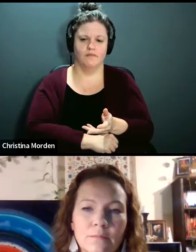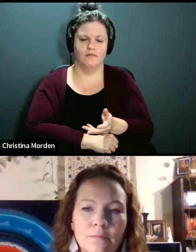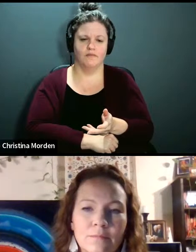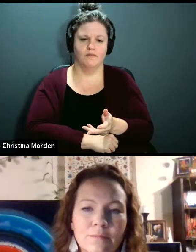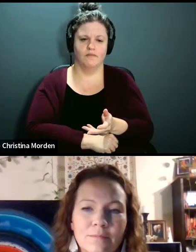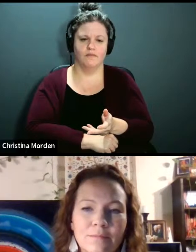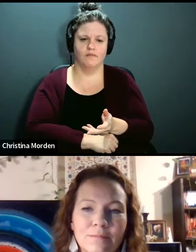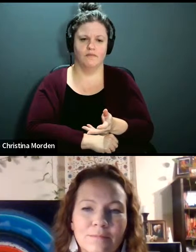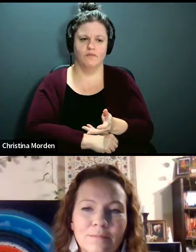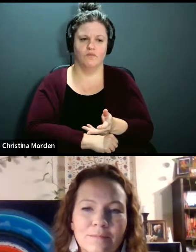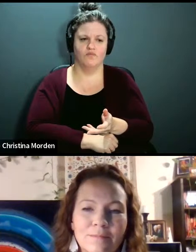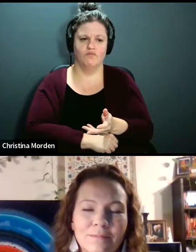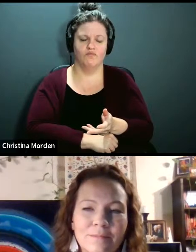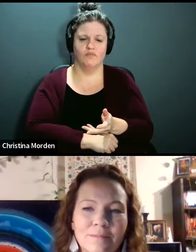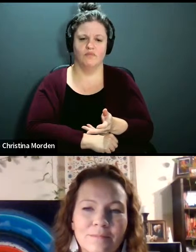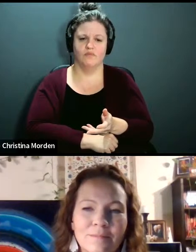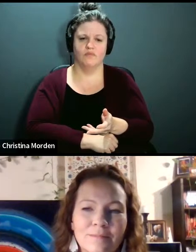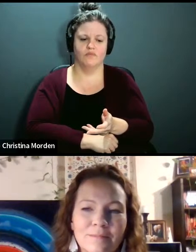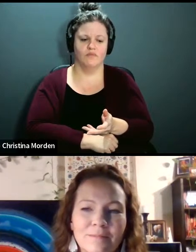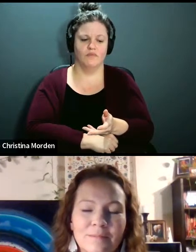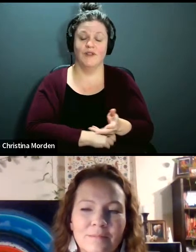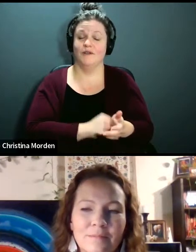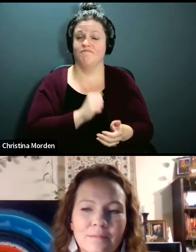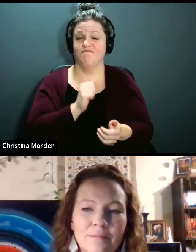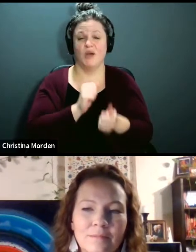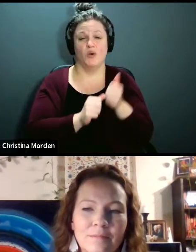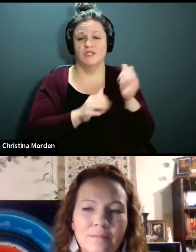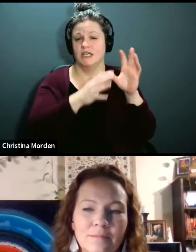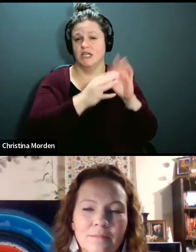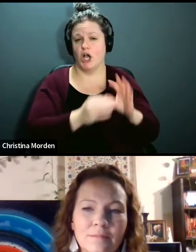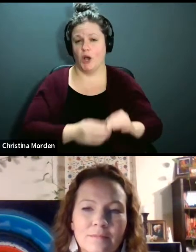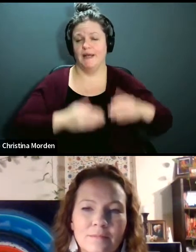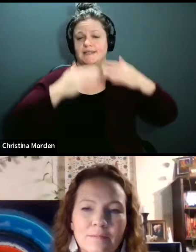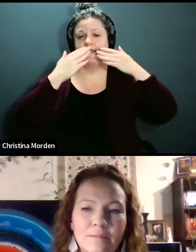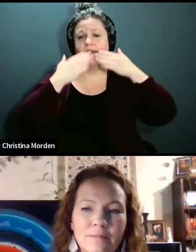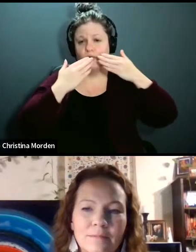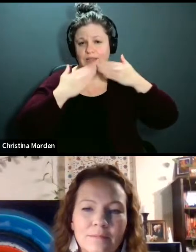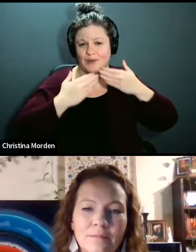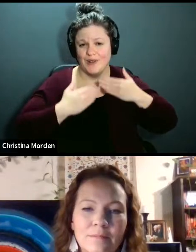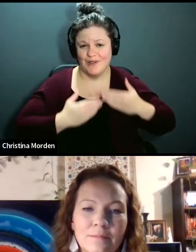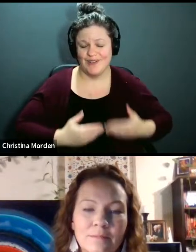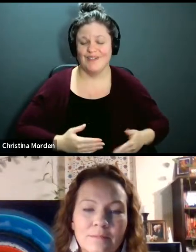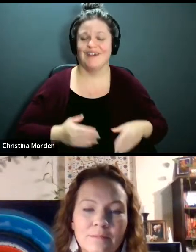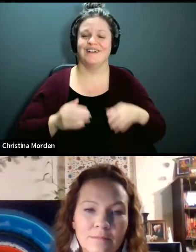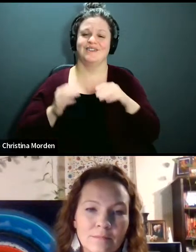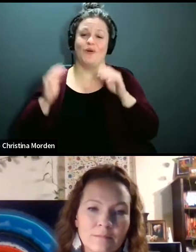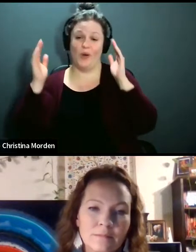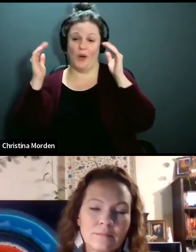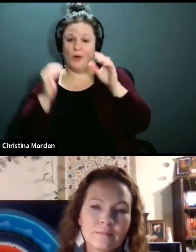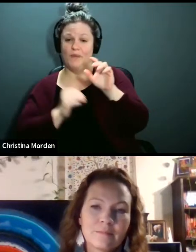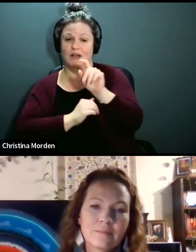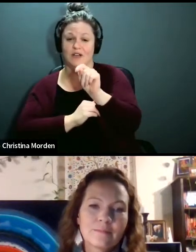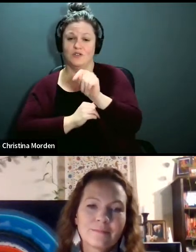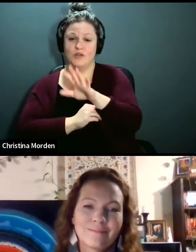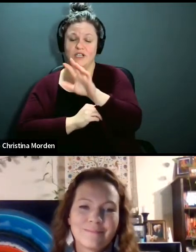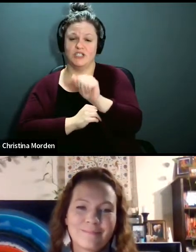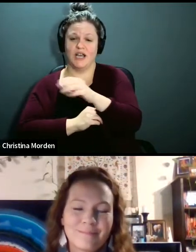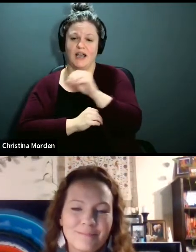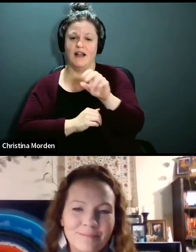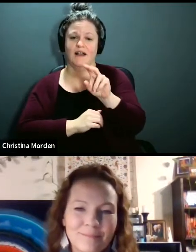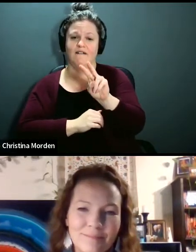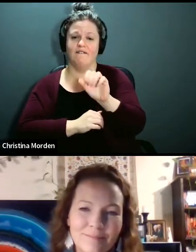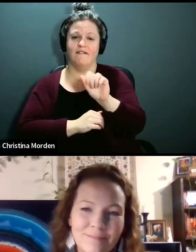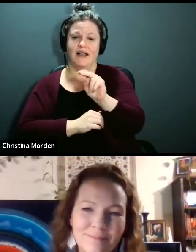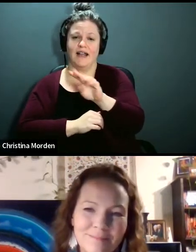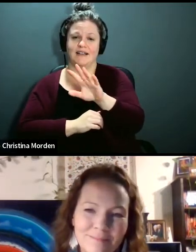we mostly have just yeah some mostly comments and thank you so I hope Patricia and uh Vanessa look